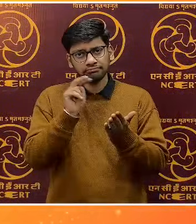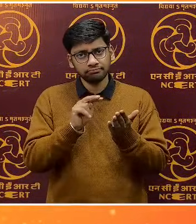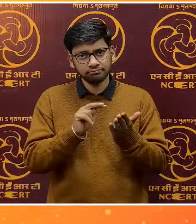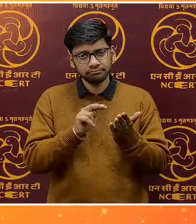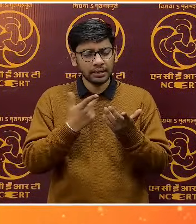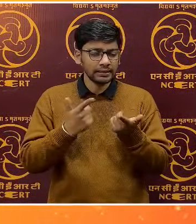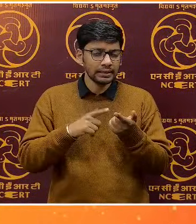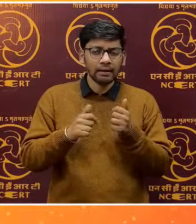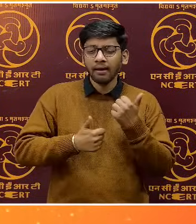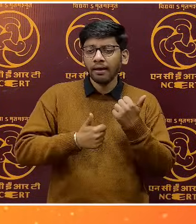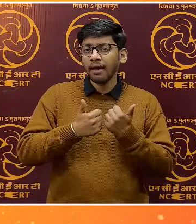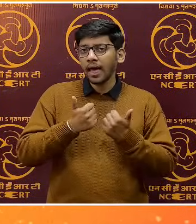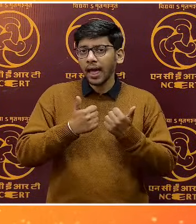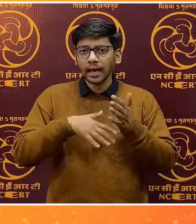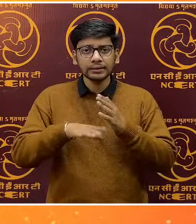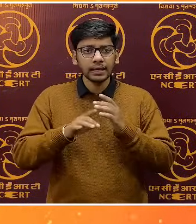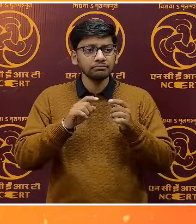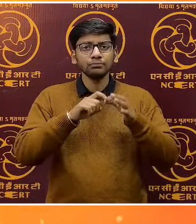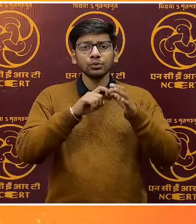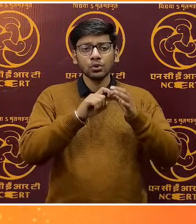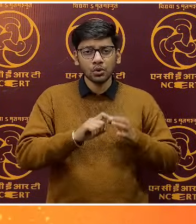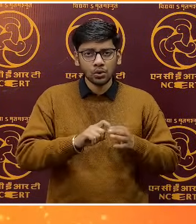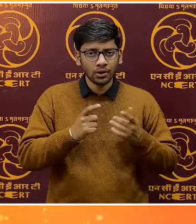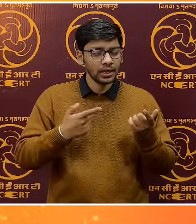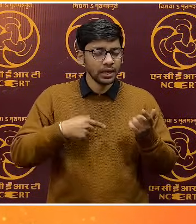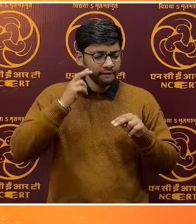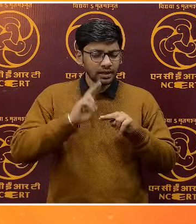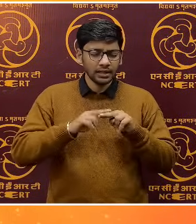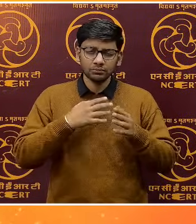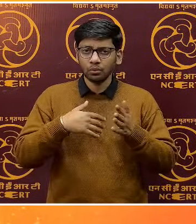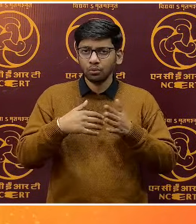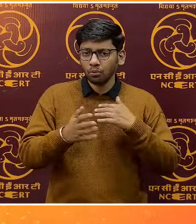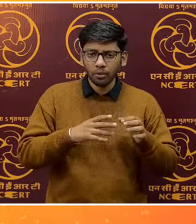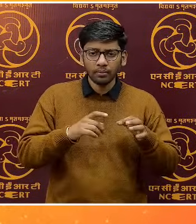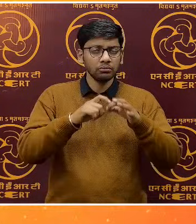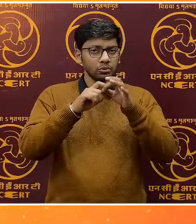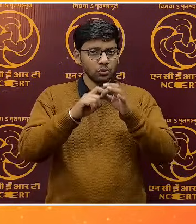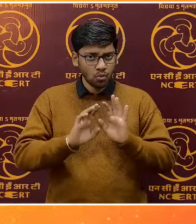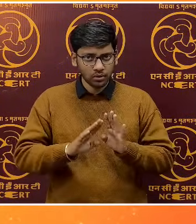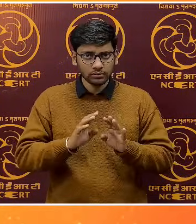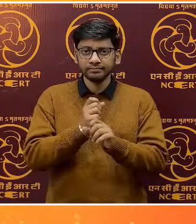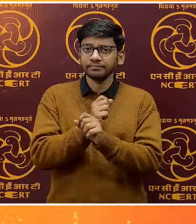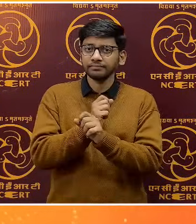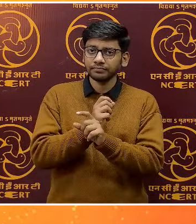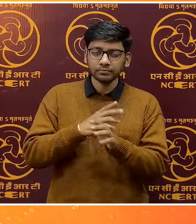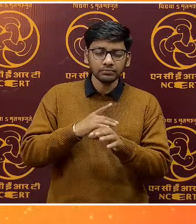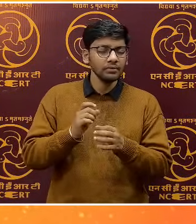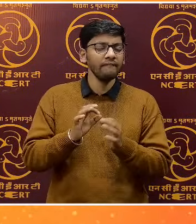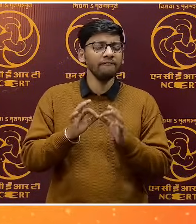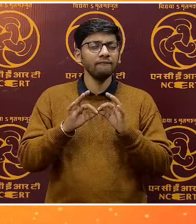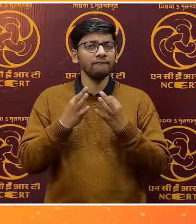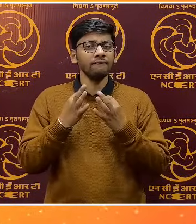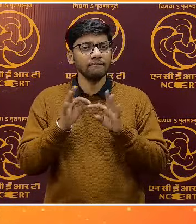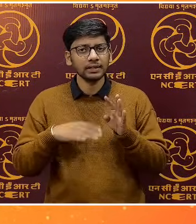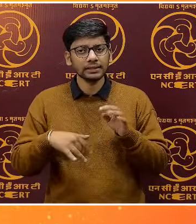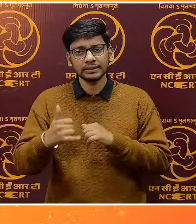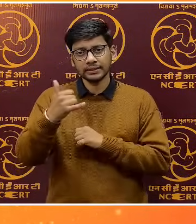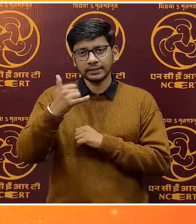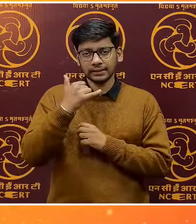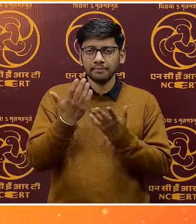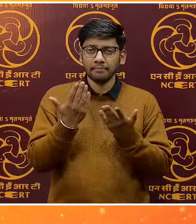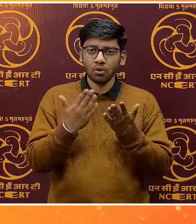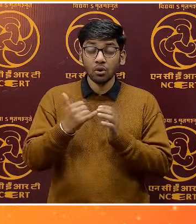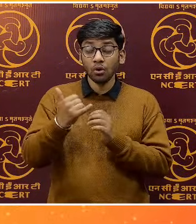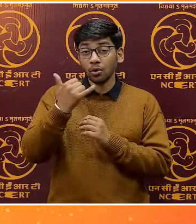all exercises are there in your chapter and you have any doubts, any queries, please feel free to reach out to us. Either you